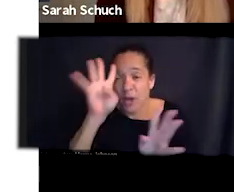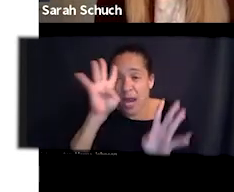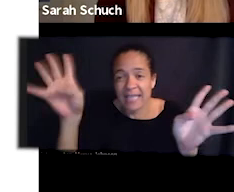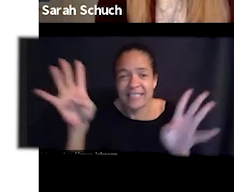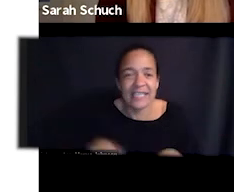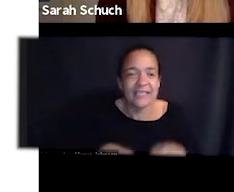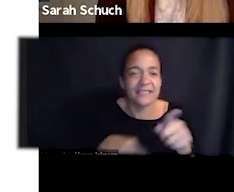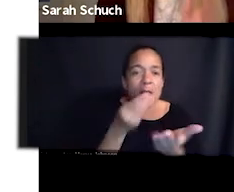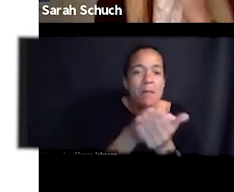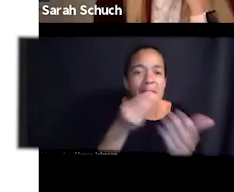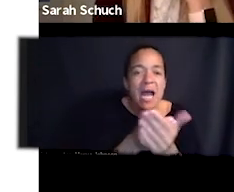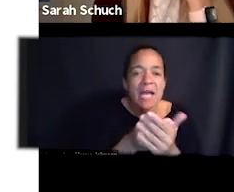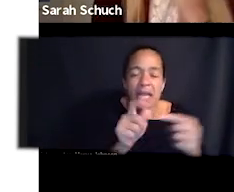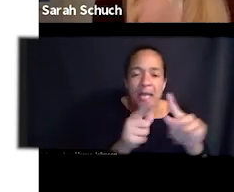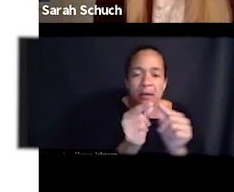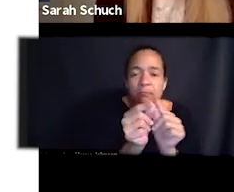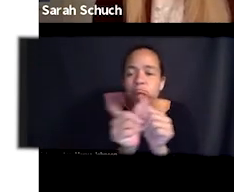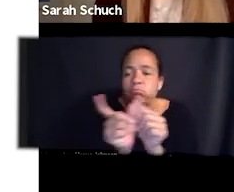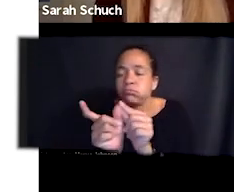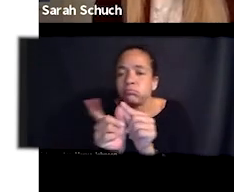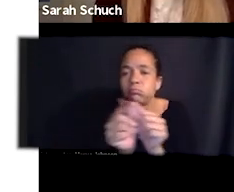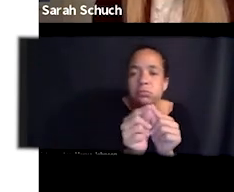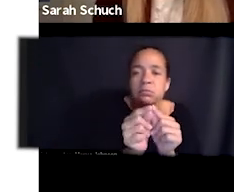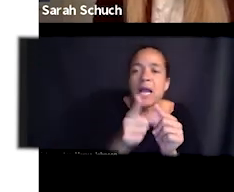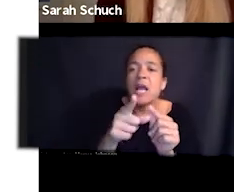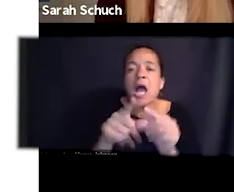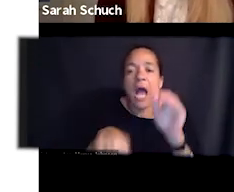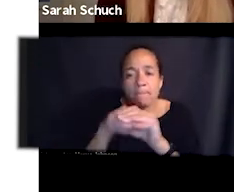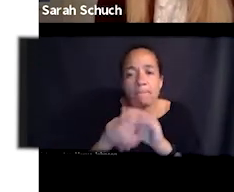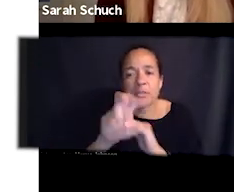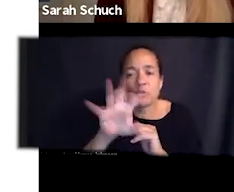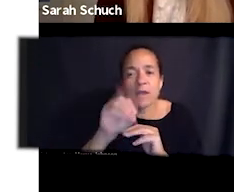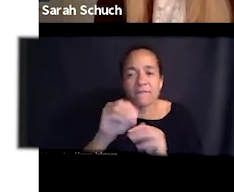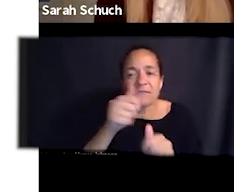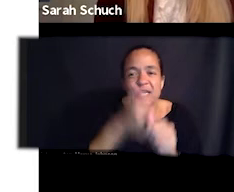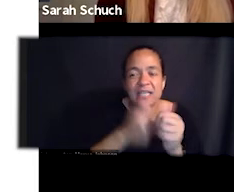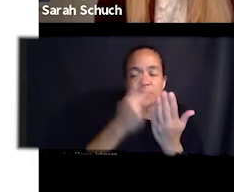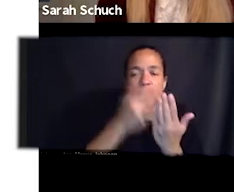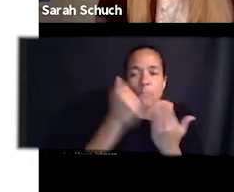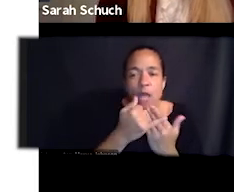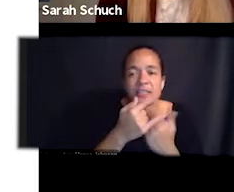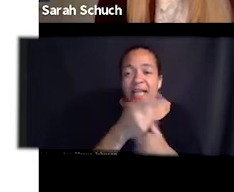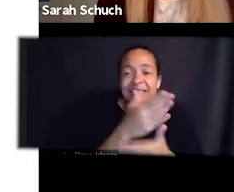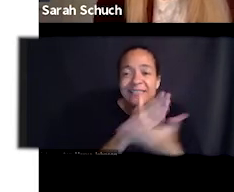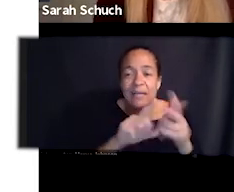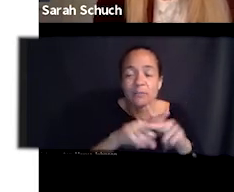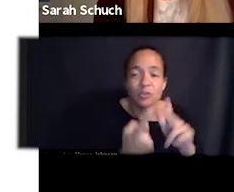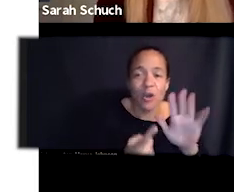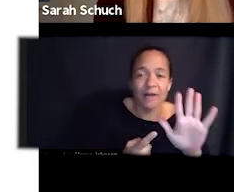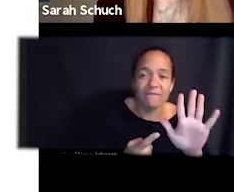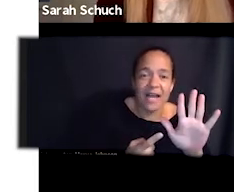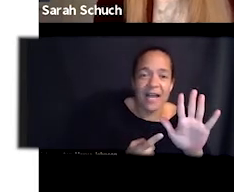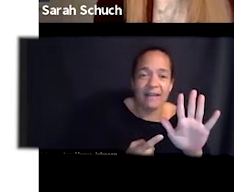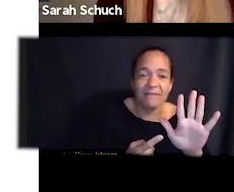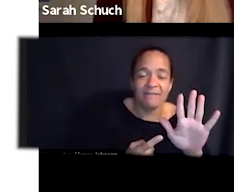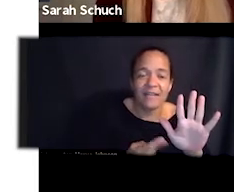cursor, how they saw fit. They could only give up to 250 per project. Some projects started at 5, some projects started a little bit